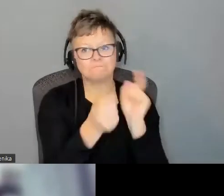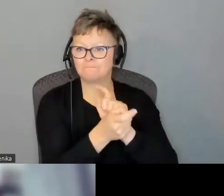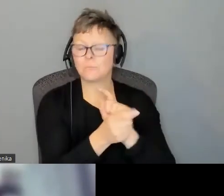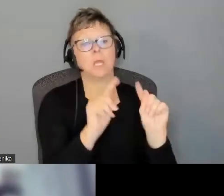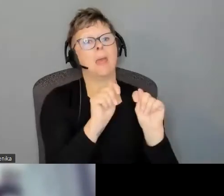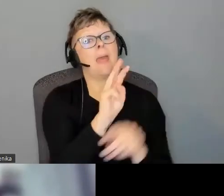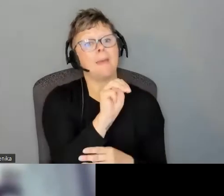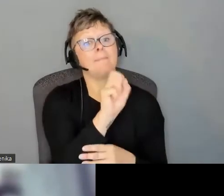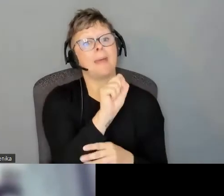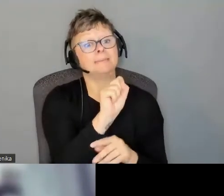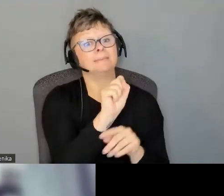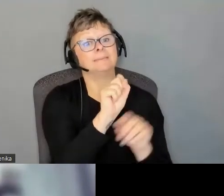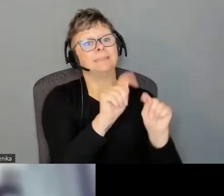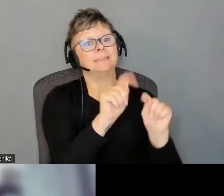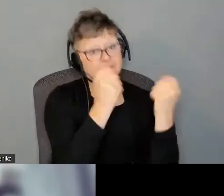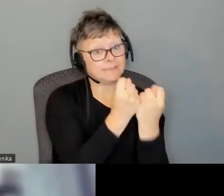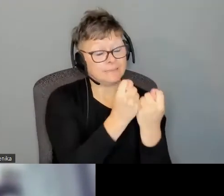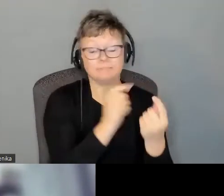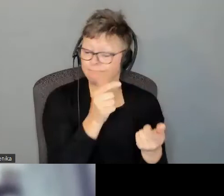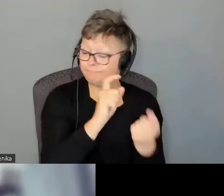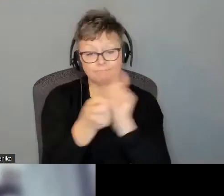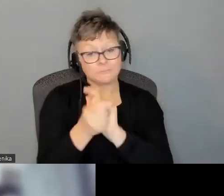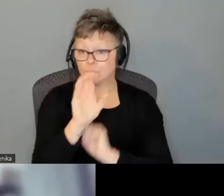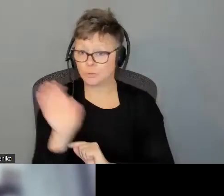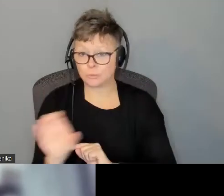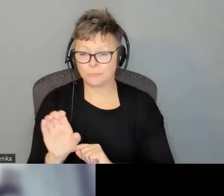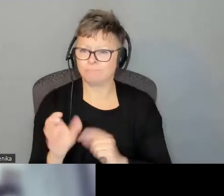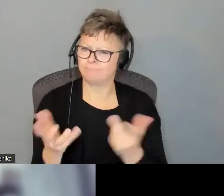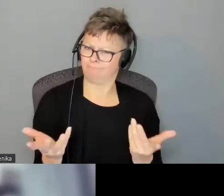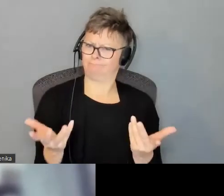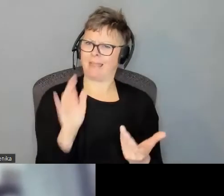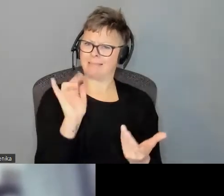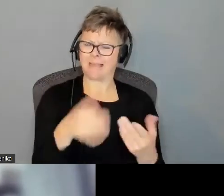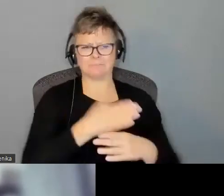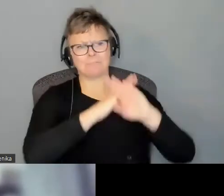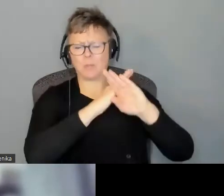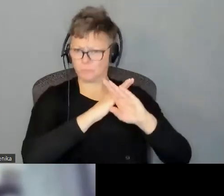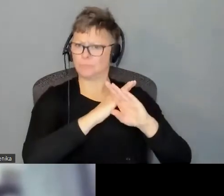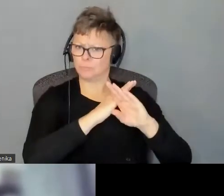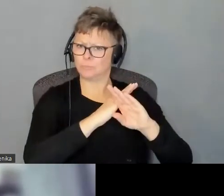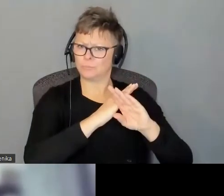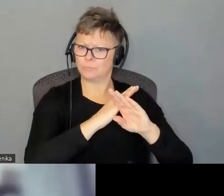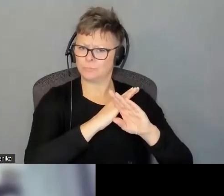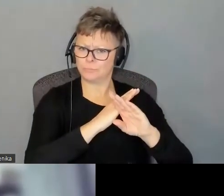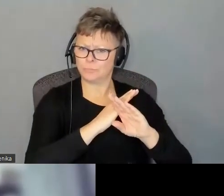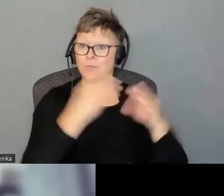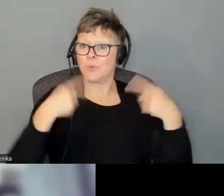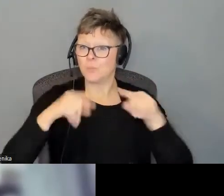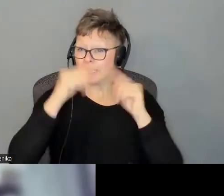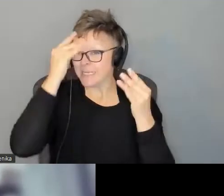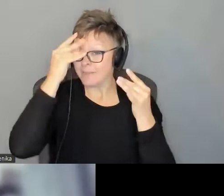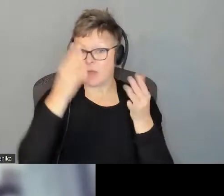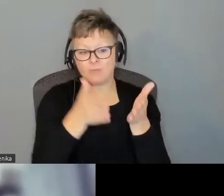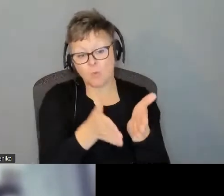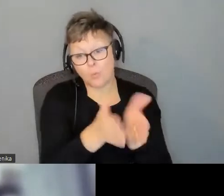Zooms. And therefore, that was a barrier for her. So when we think about accommodations in the request, sometimes